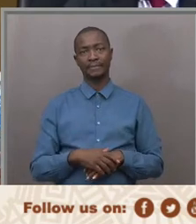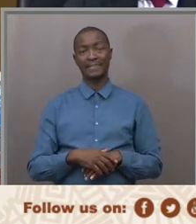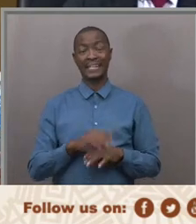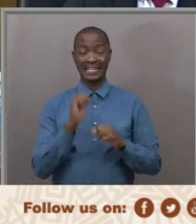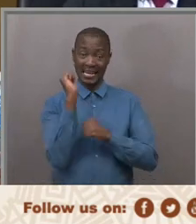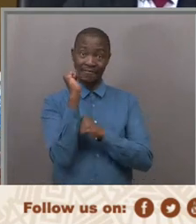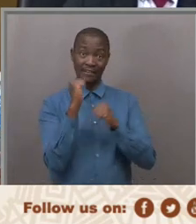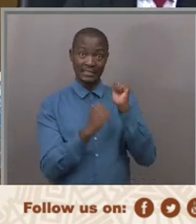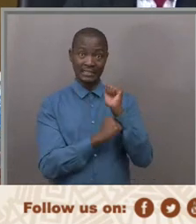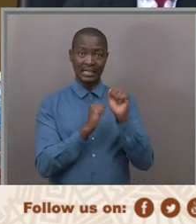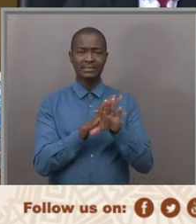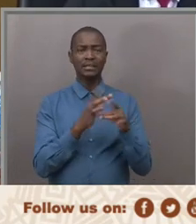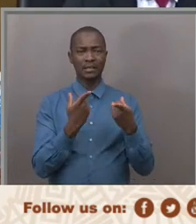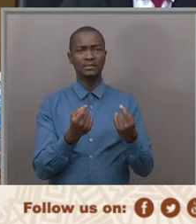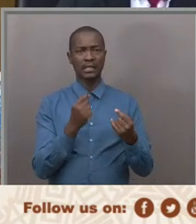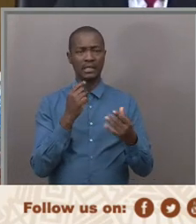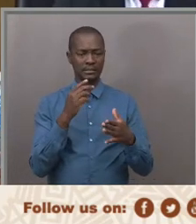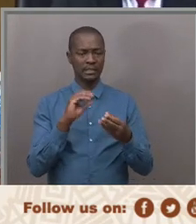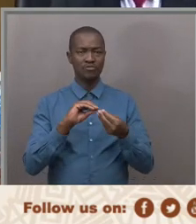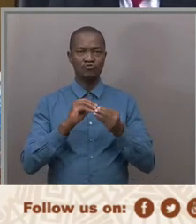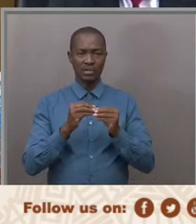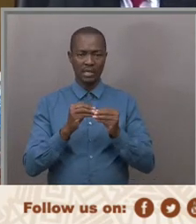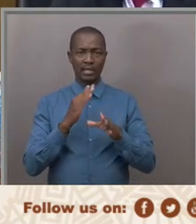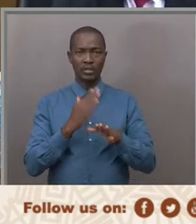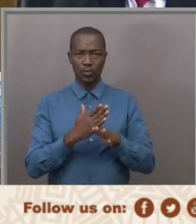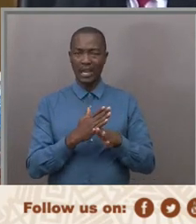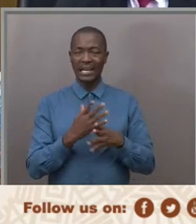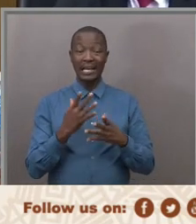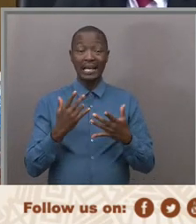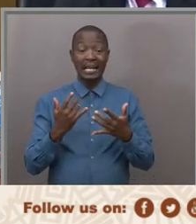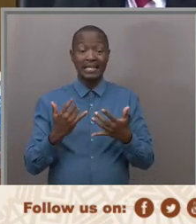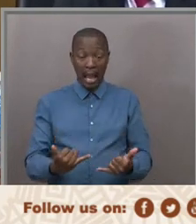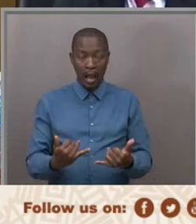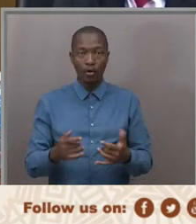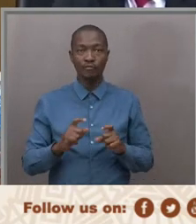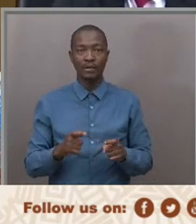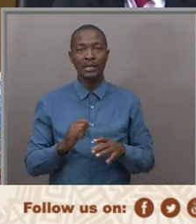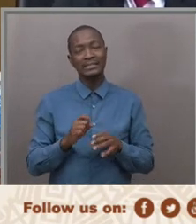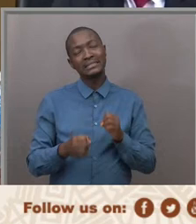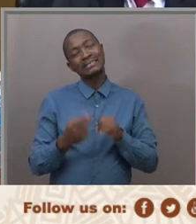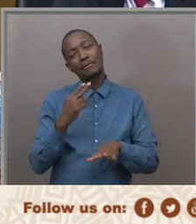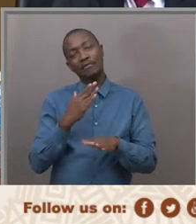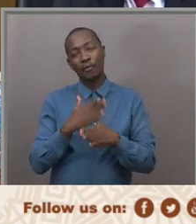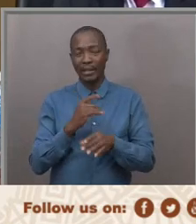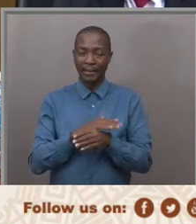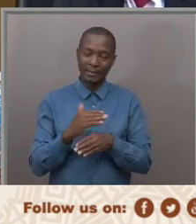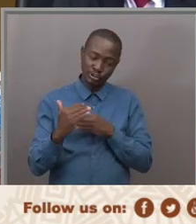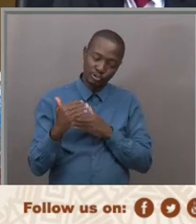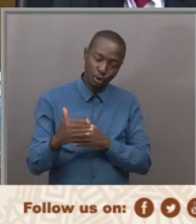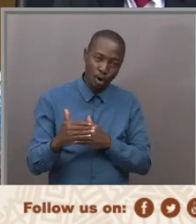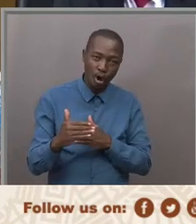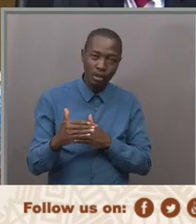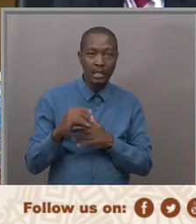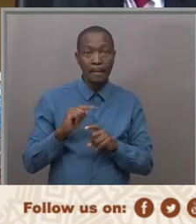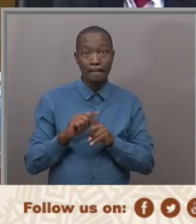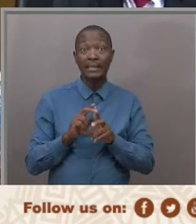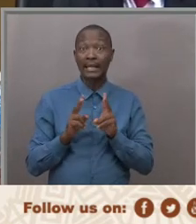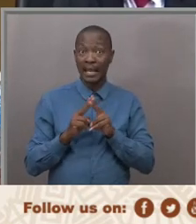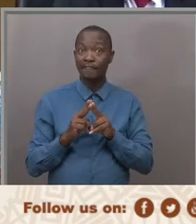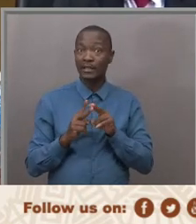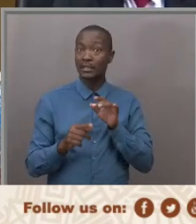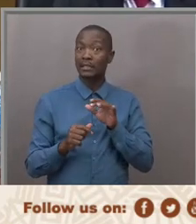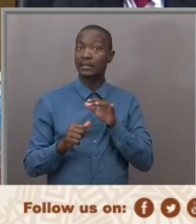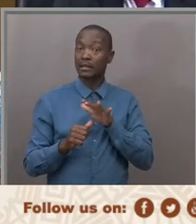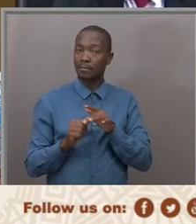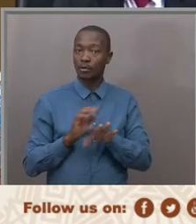Infrastructure does create jobs with immediate effect. Some of the jobs may be short term, but those jobs are very critical to helping people to